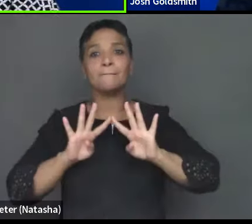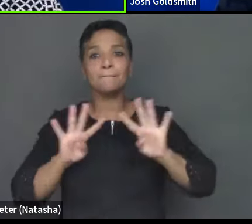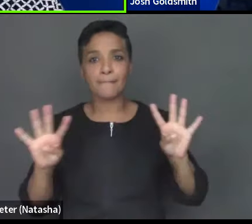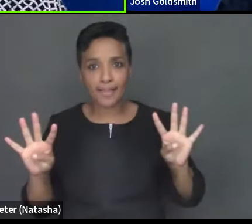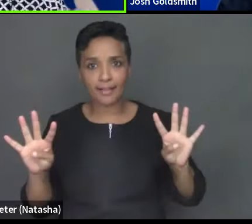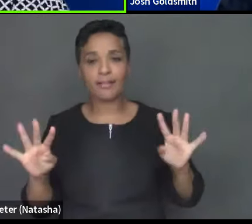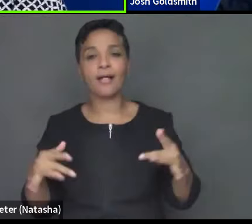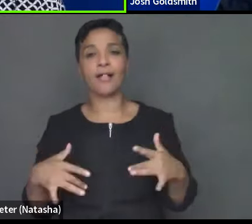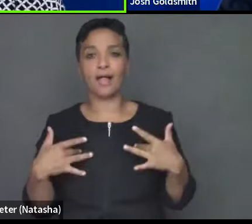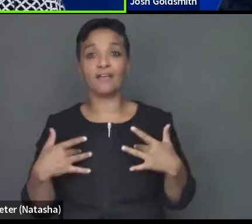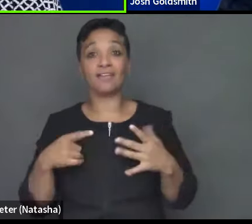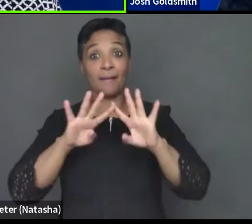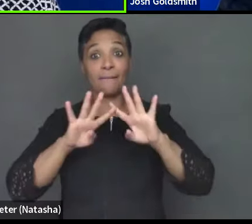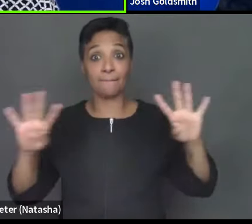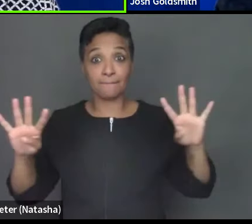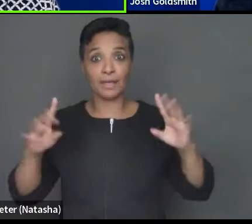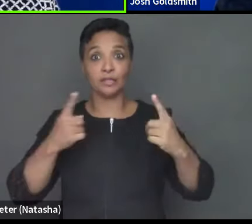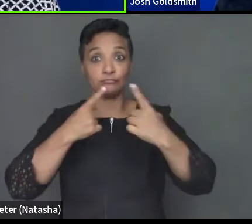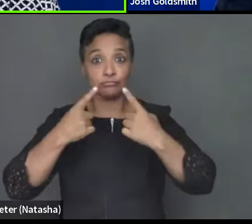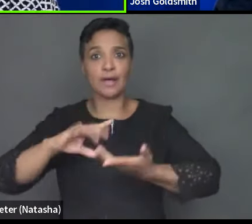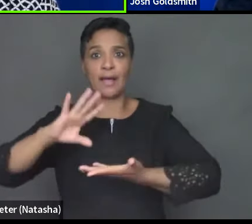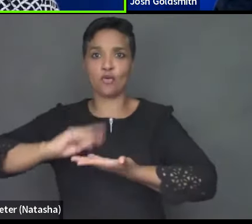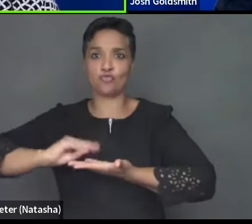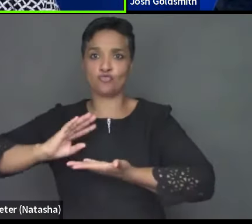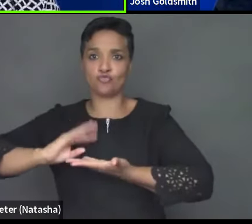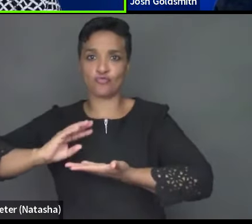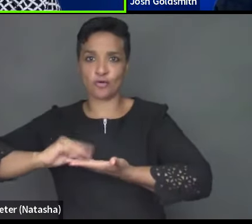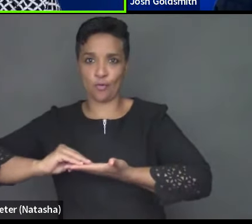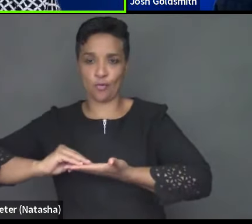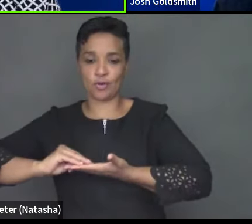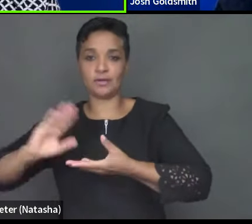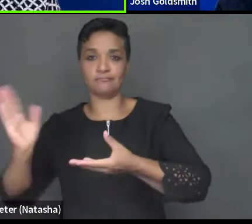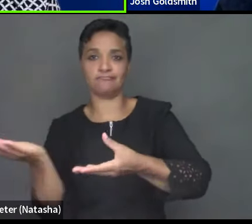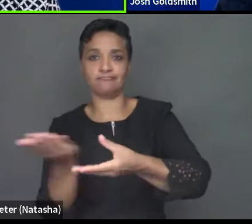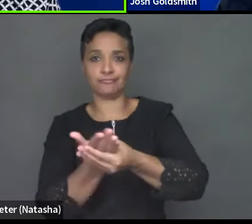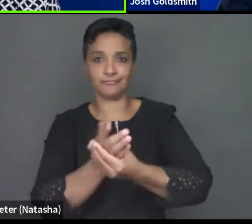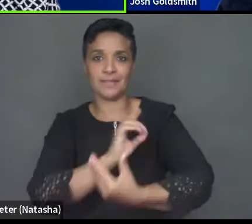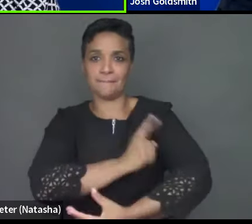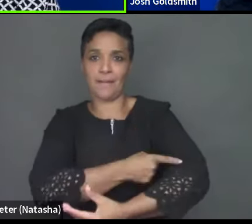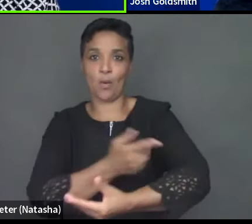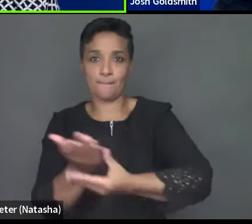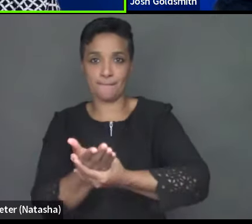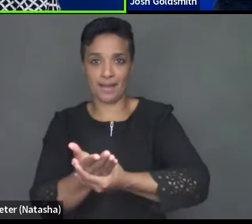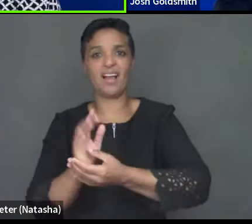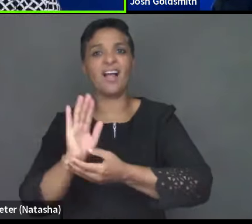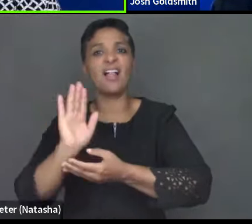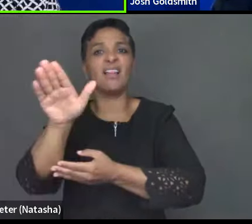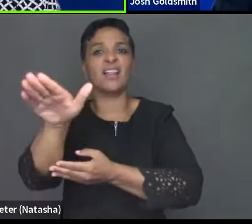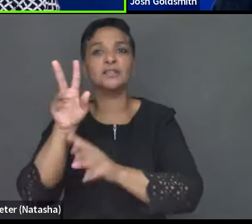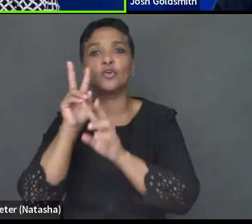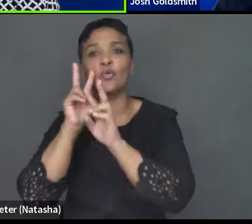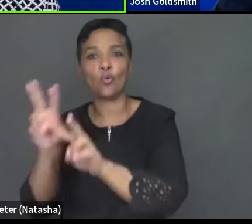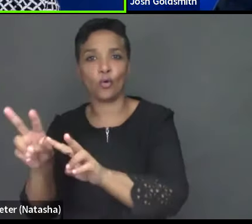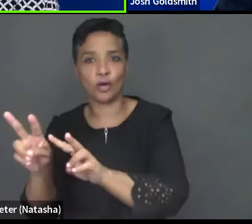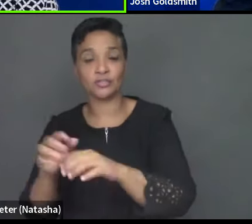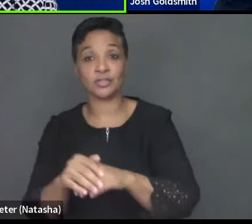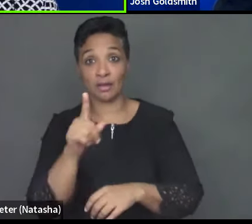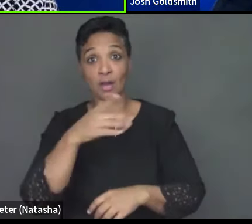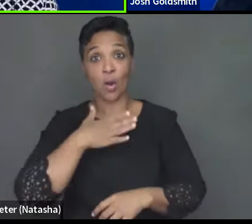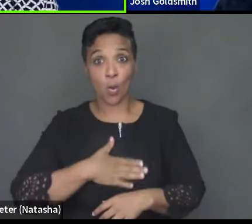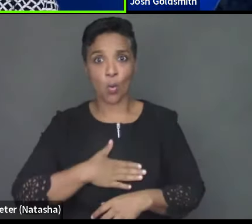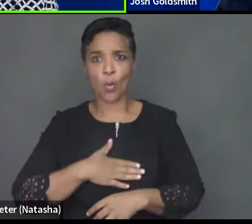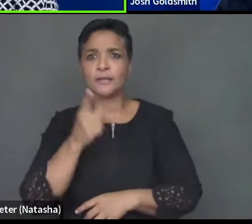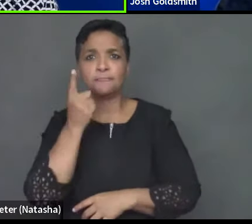be recorded for Power Pack holders to watch later. But if you want to attend the panels live, then you do have to go and look